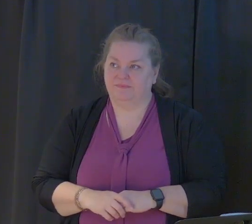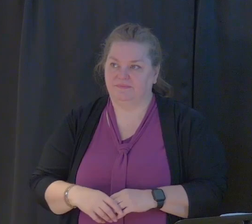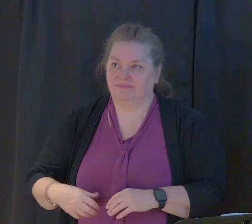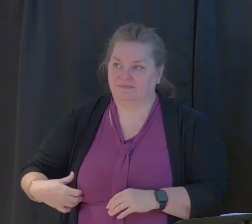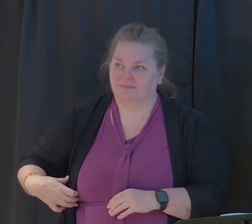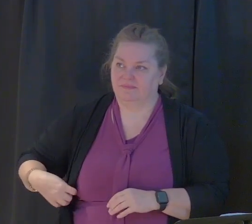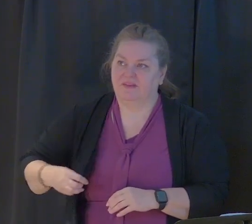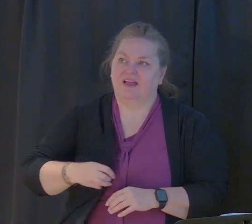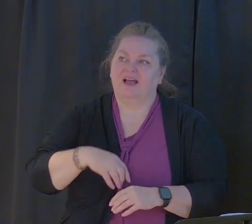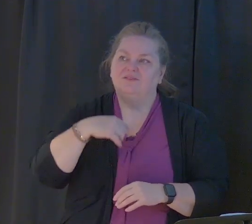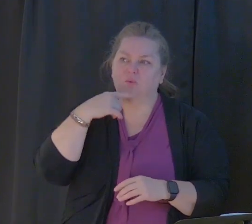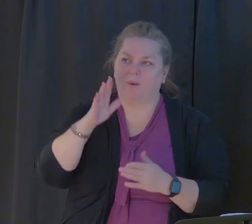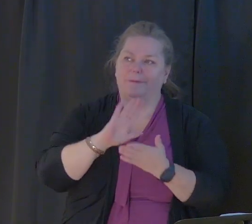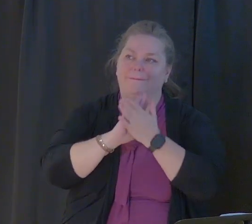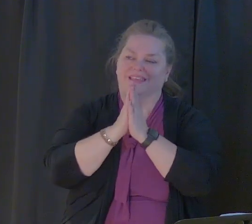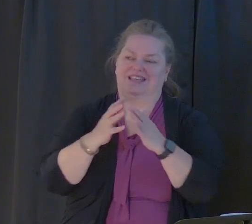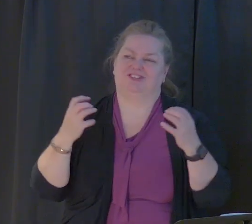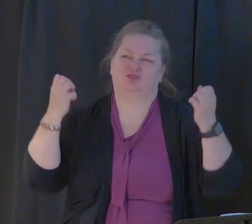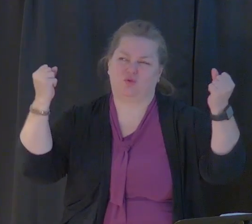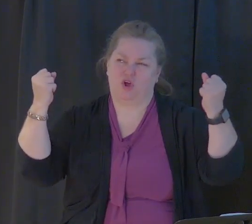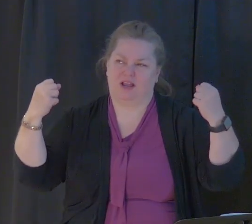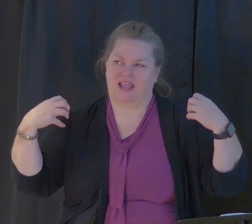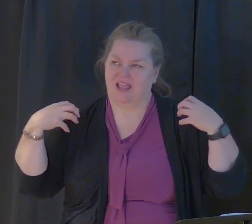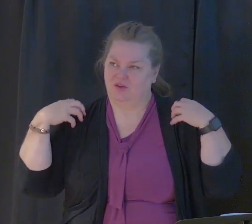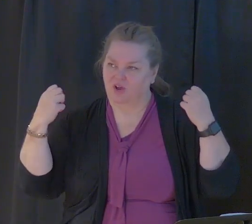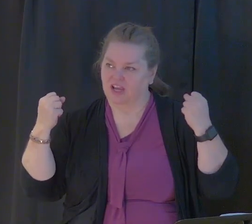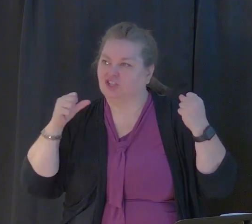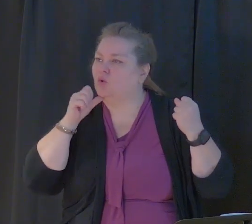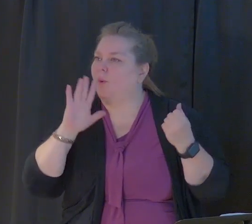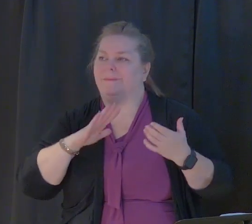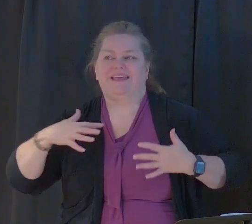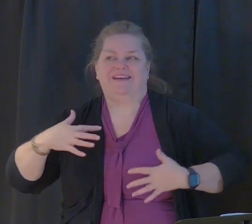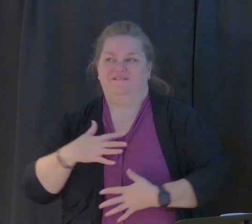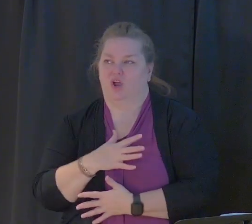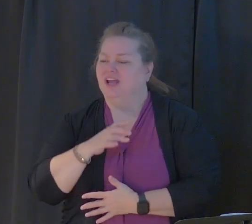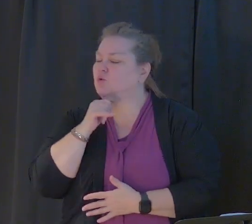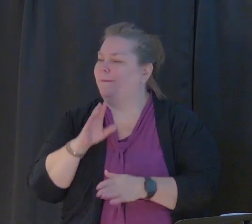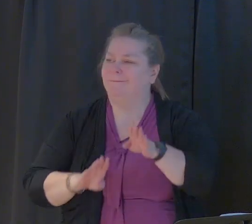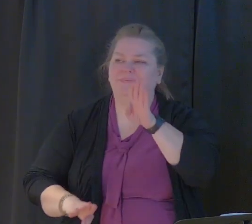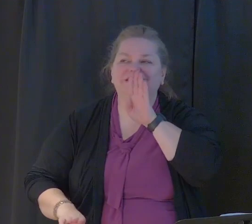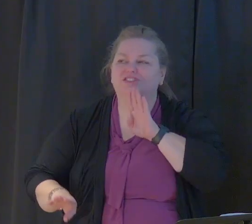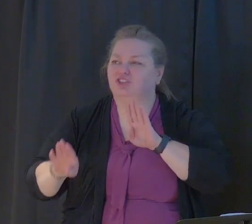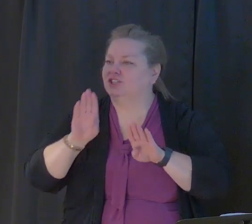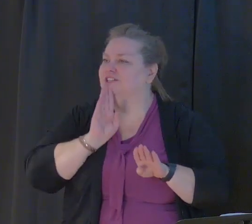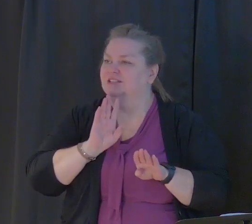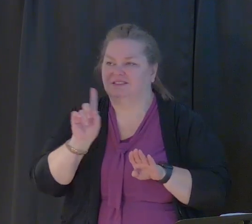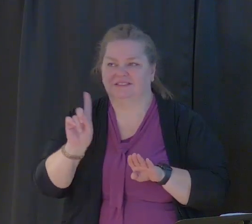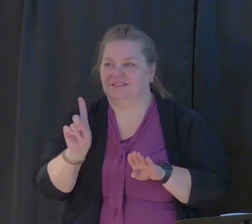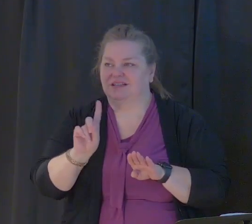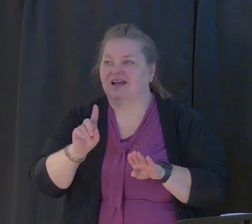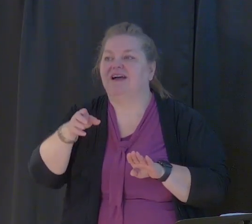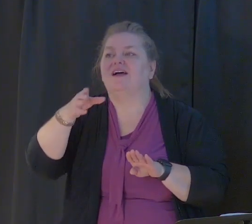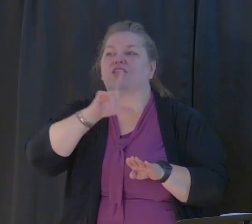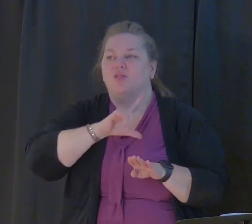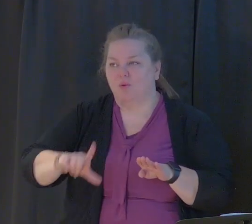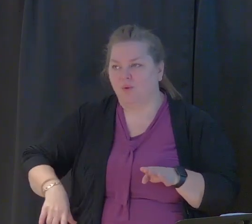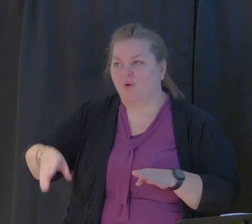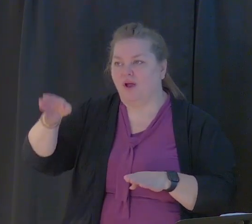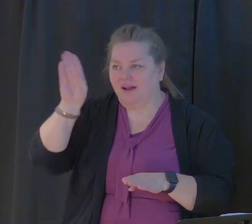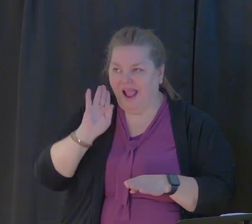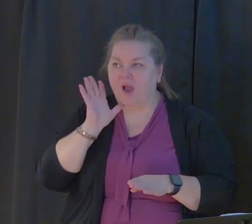strong and courageous. Do not be afraid. Do not be discouraged. For the Lord your God will be with